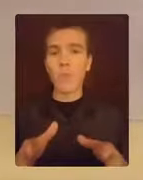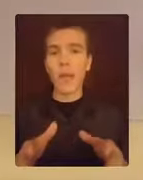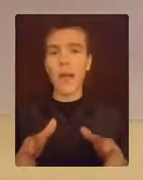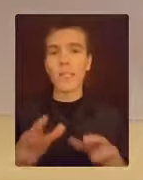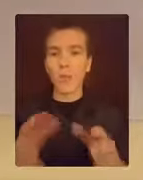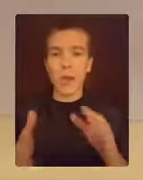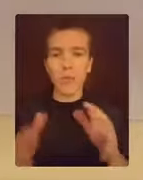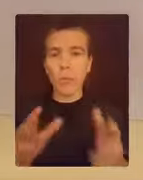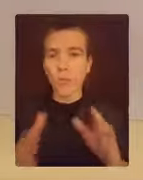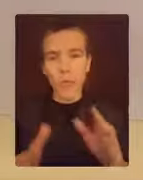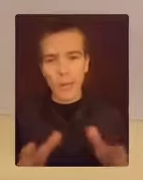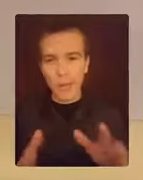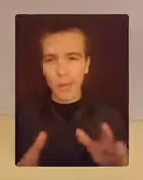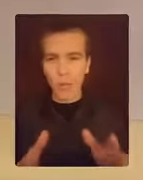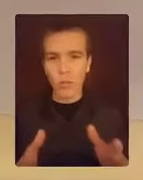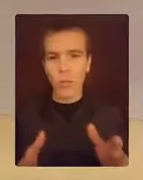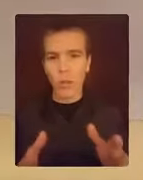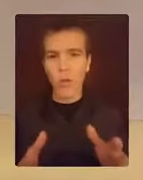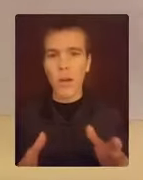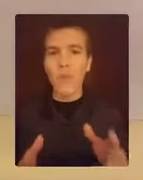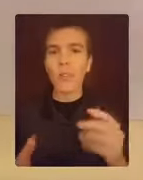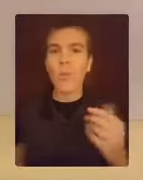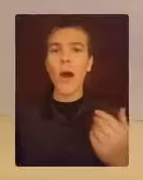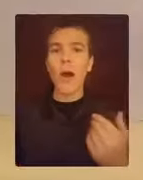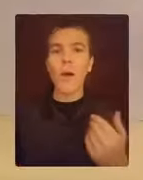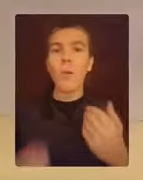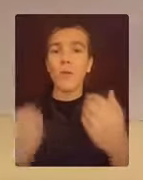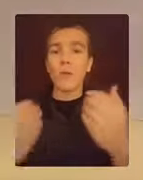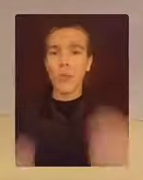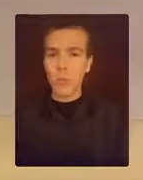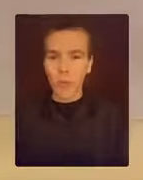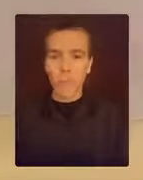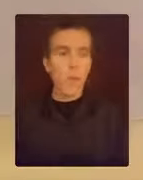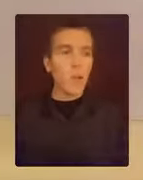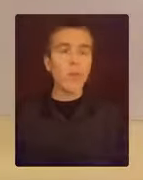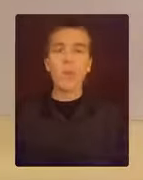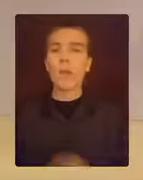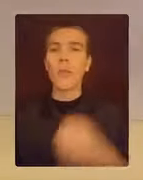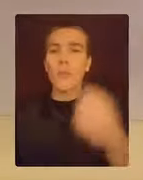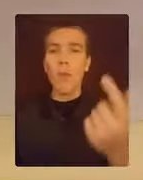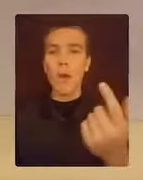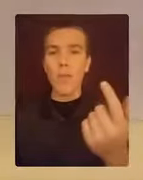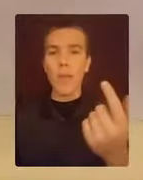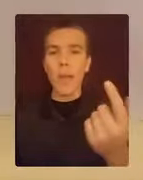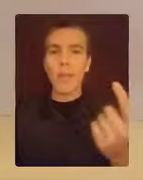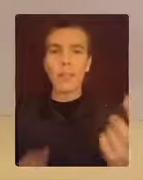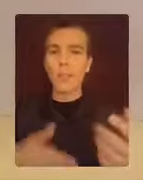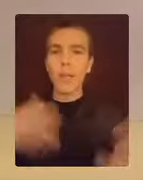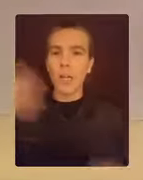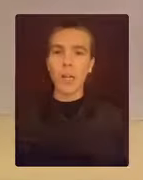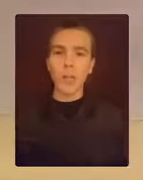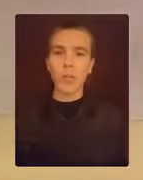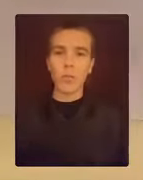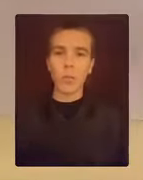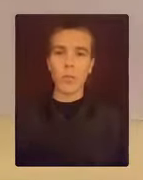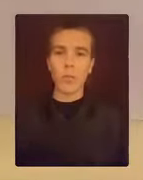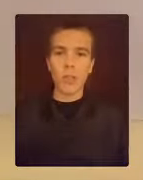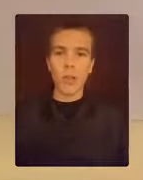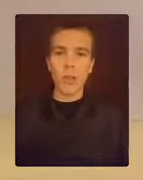dream lasts around 2 minutes or so. That's why when you're dreaming, you'll be dreaming about one thing and then suddenly